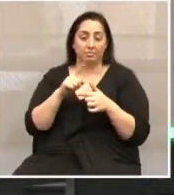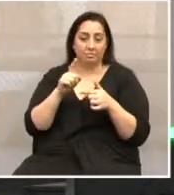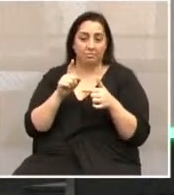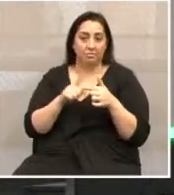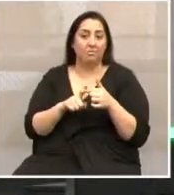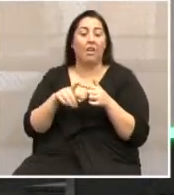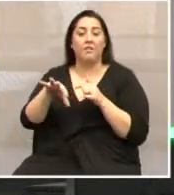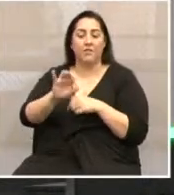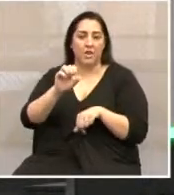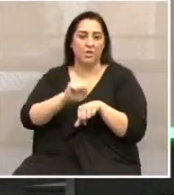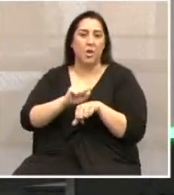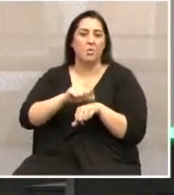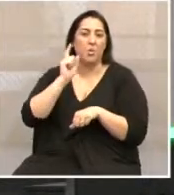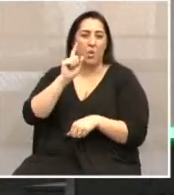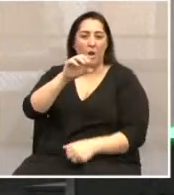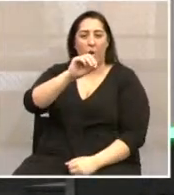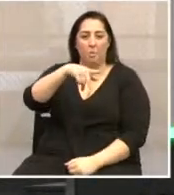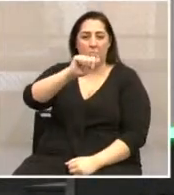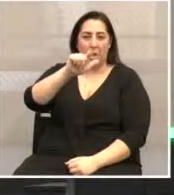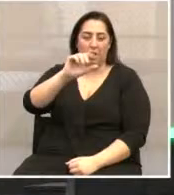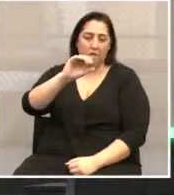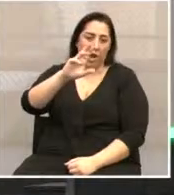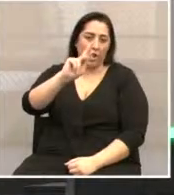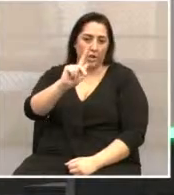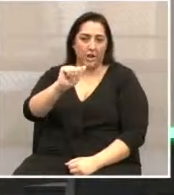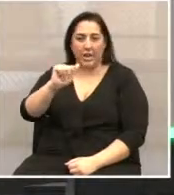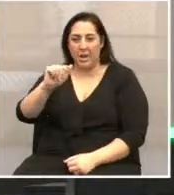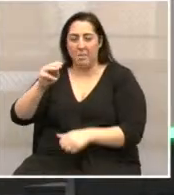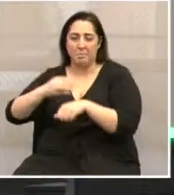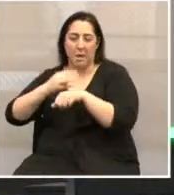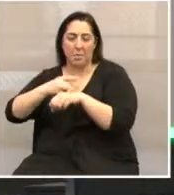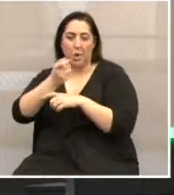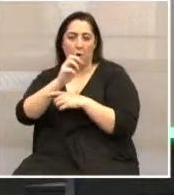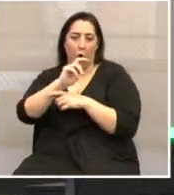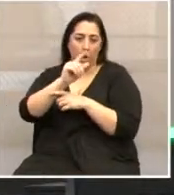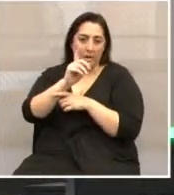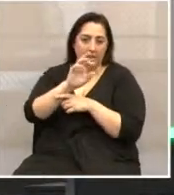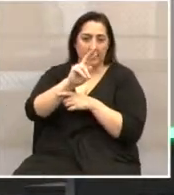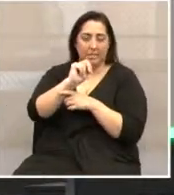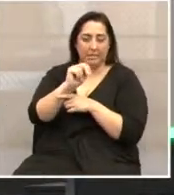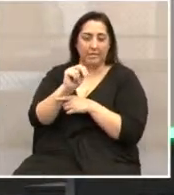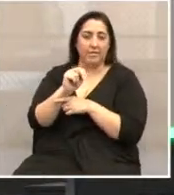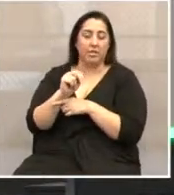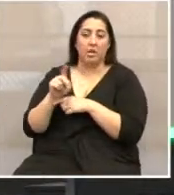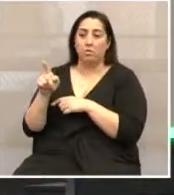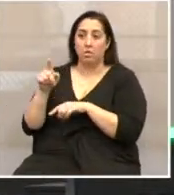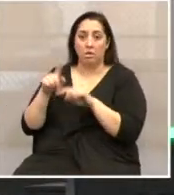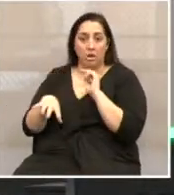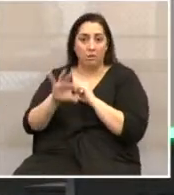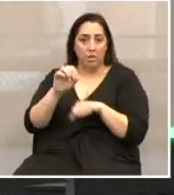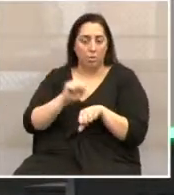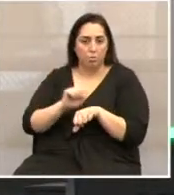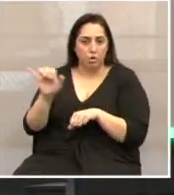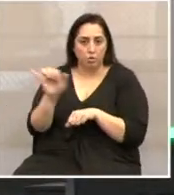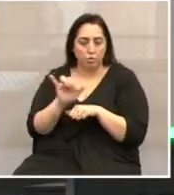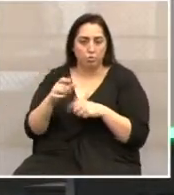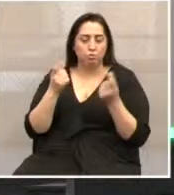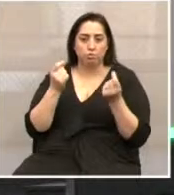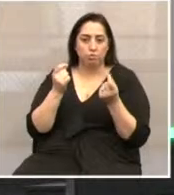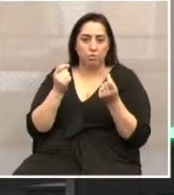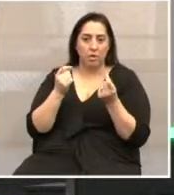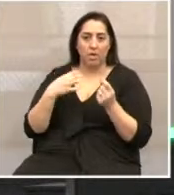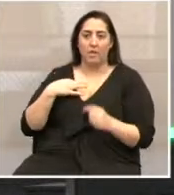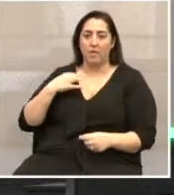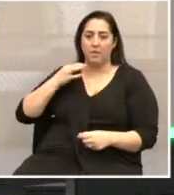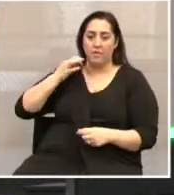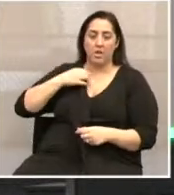over in Opelika and Miami Gardens and 23rd Street here in Miami, and couldn't find a job here in Miami. So what did he do? He volunteered